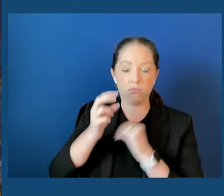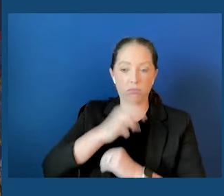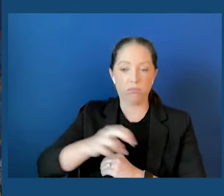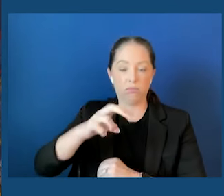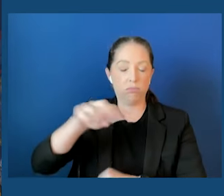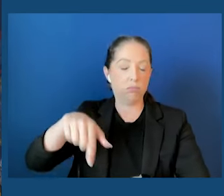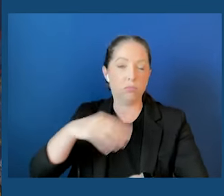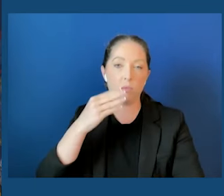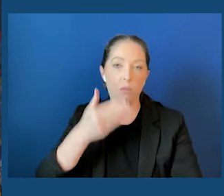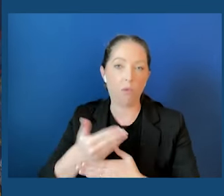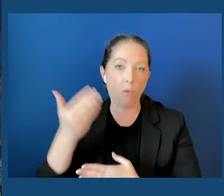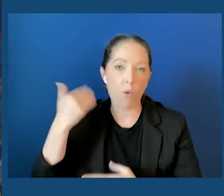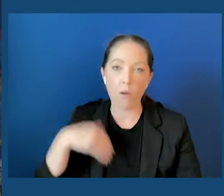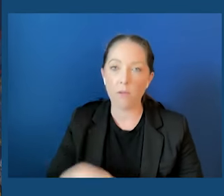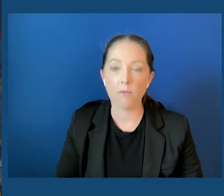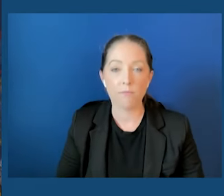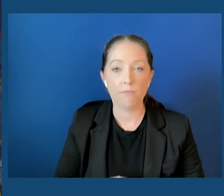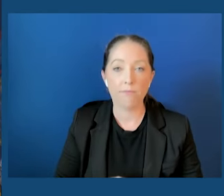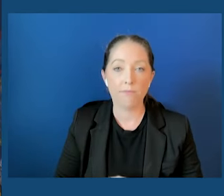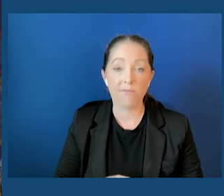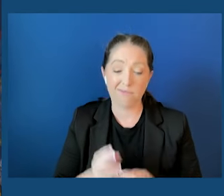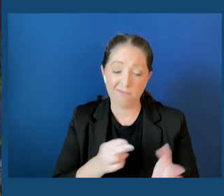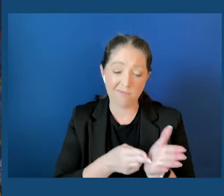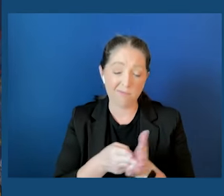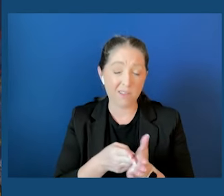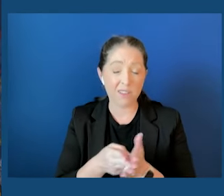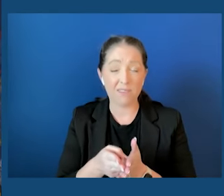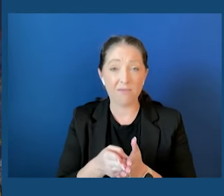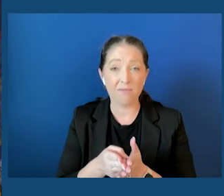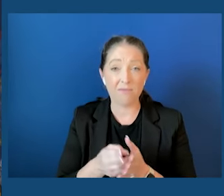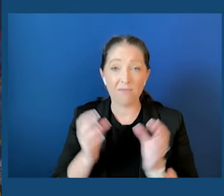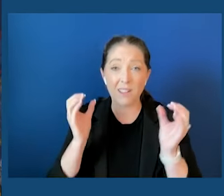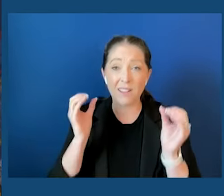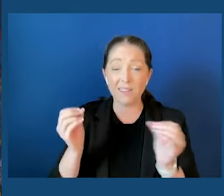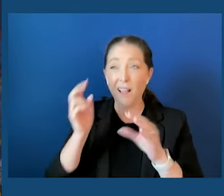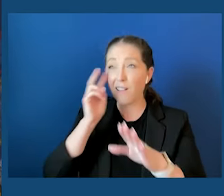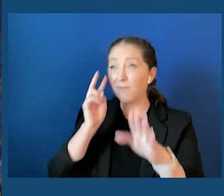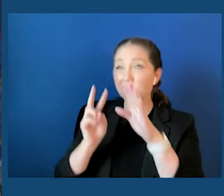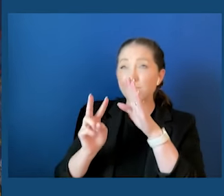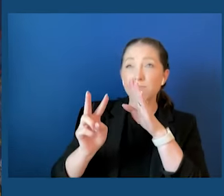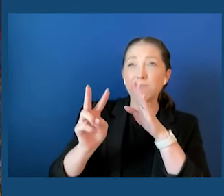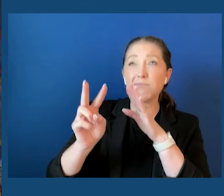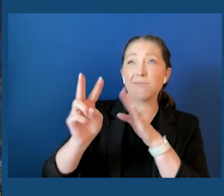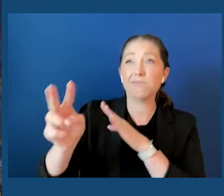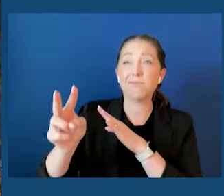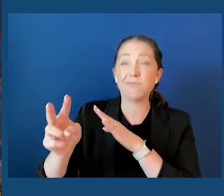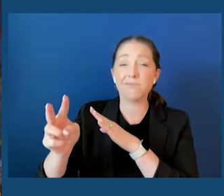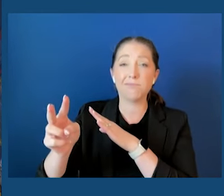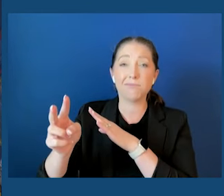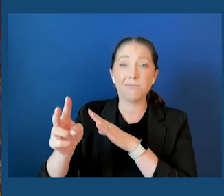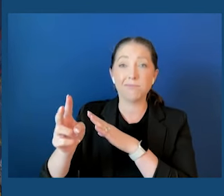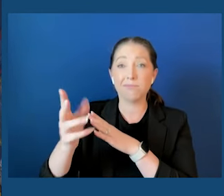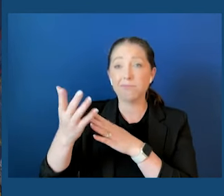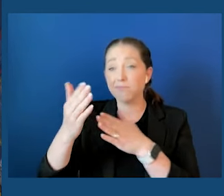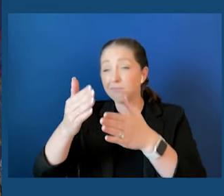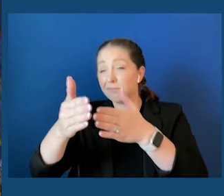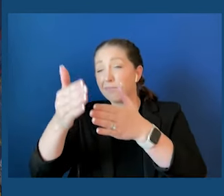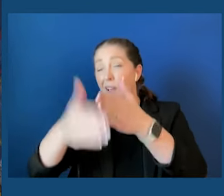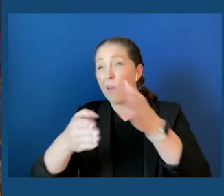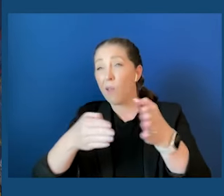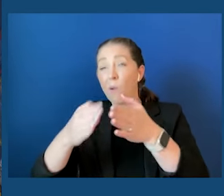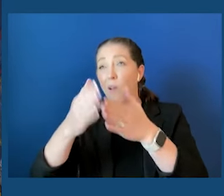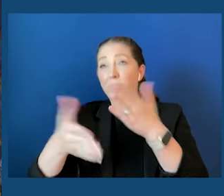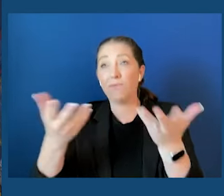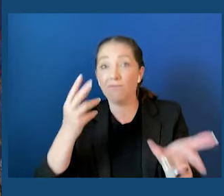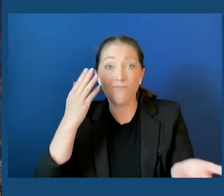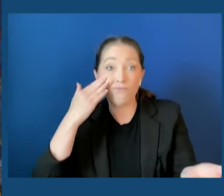And the truth of the matter is none of us know where this road will ultimately lead us or what lies at the end of it.